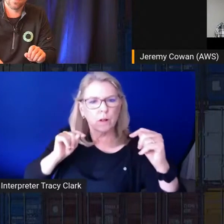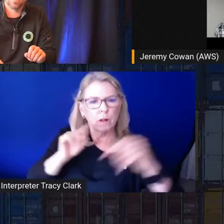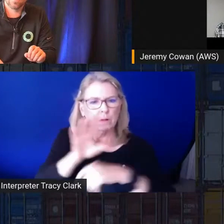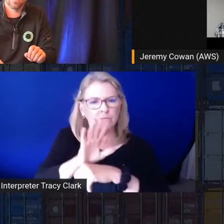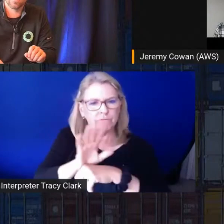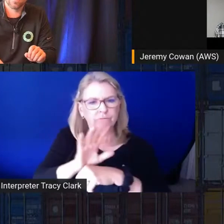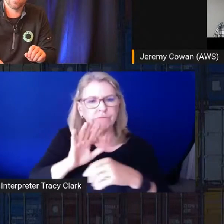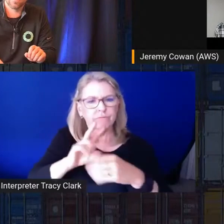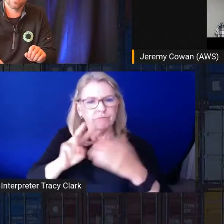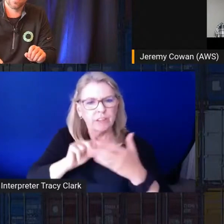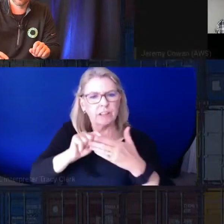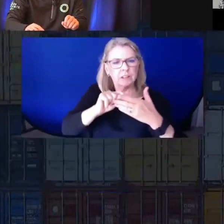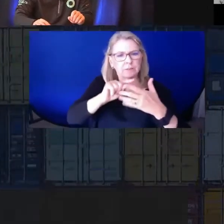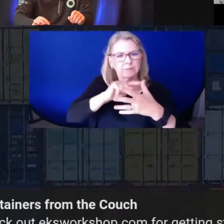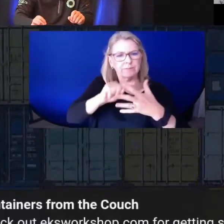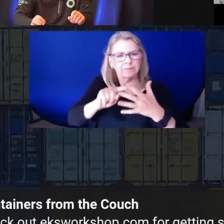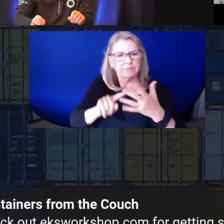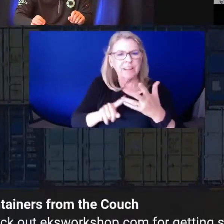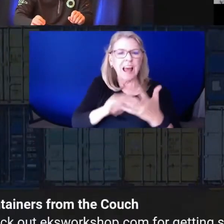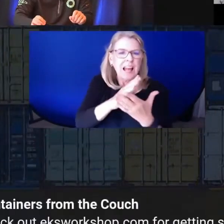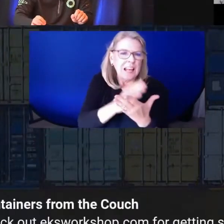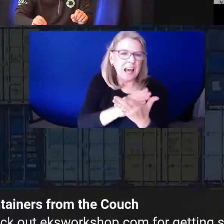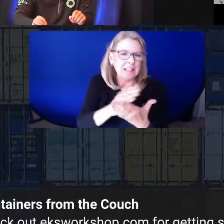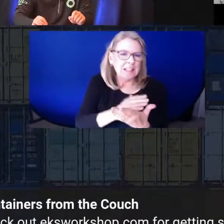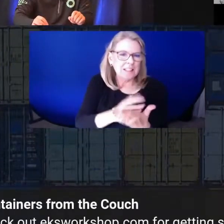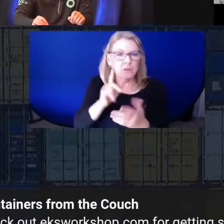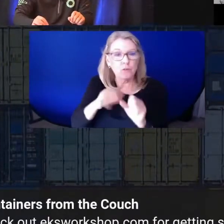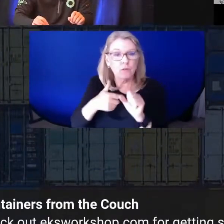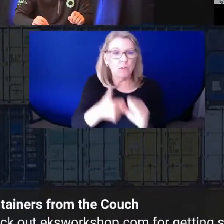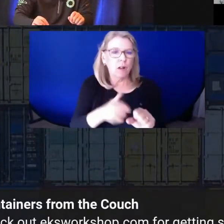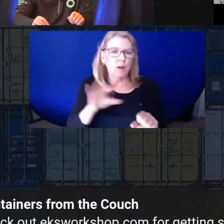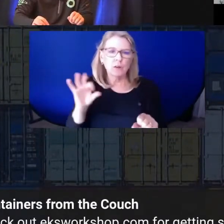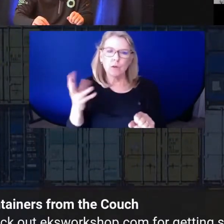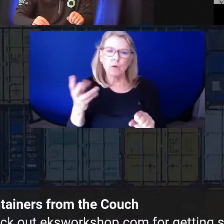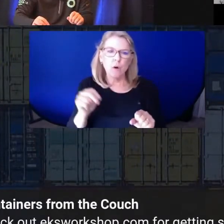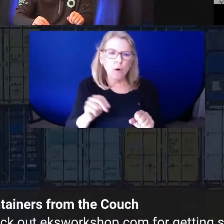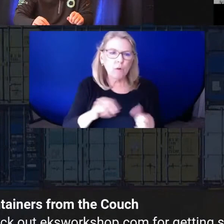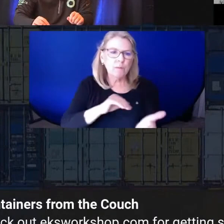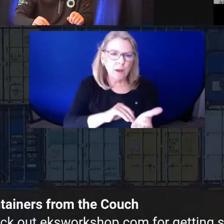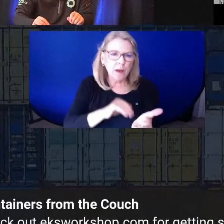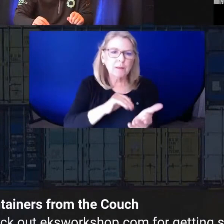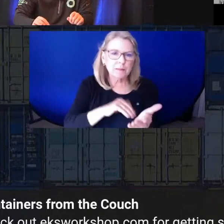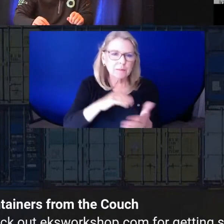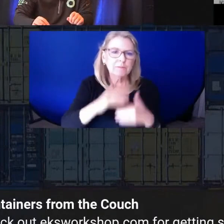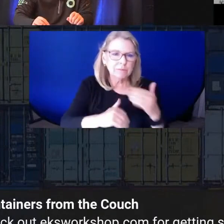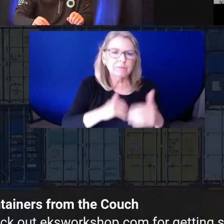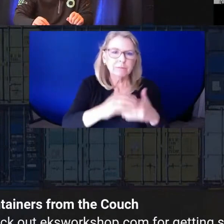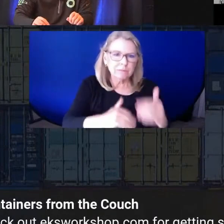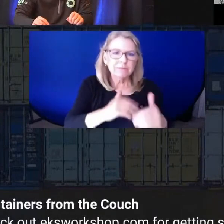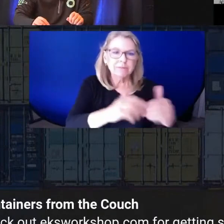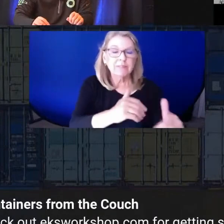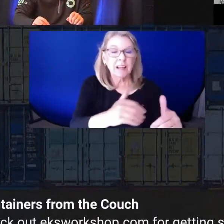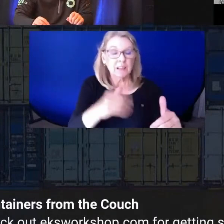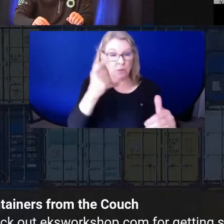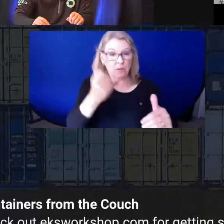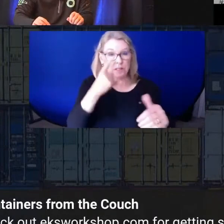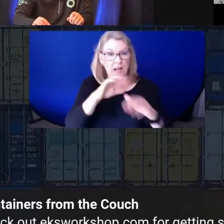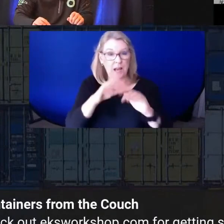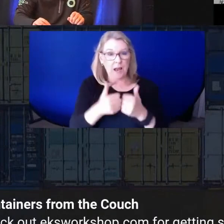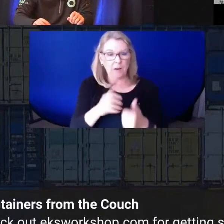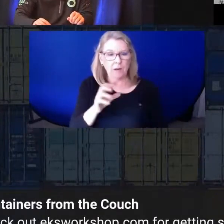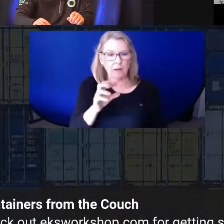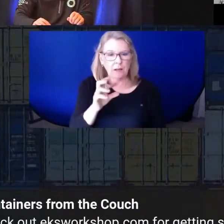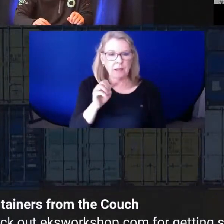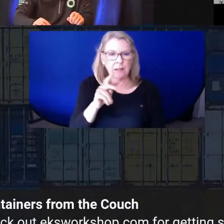lessons that you can work through at your own pace to help you really understand how EKS is built and how you can use it to